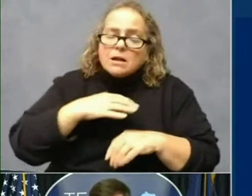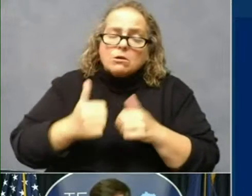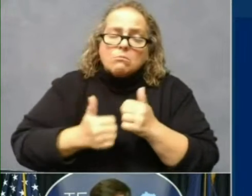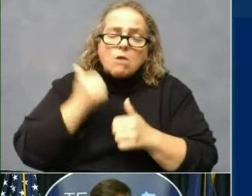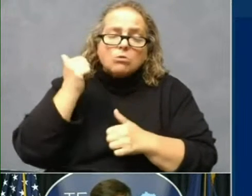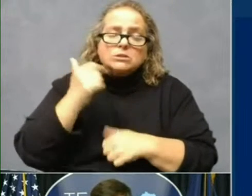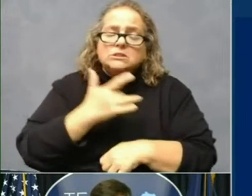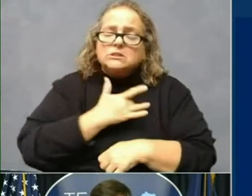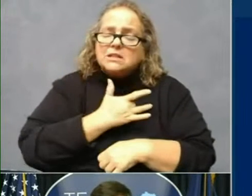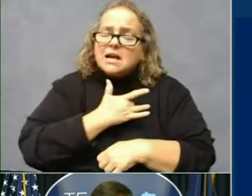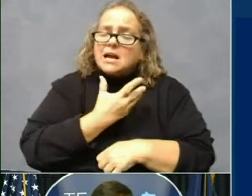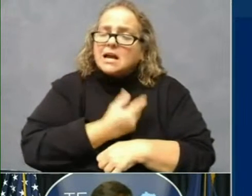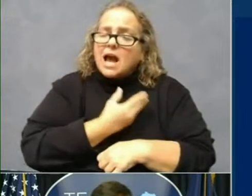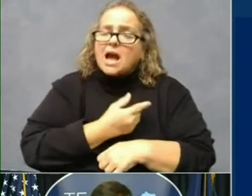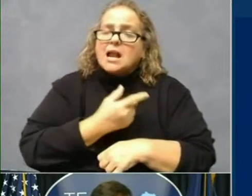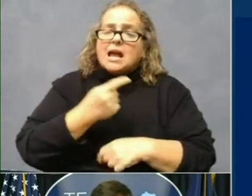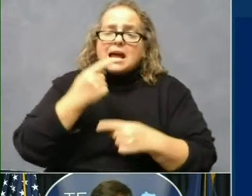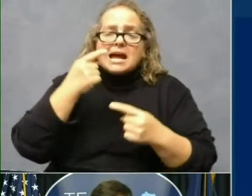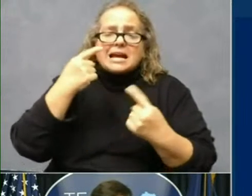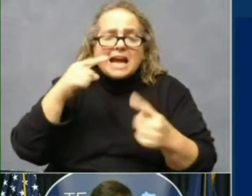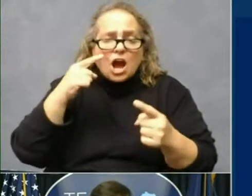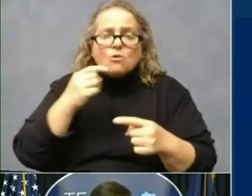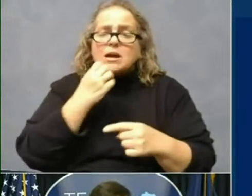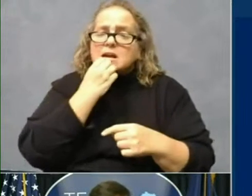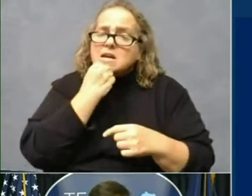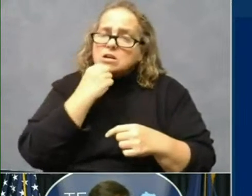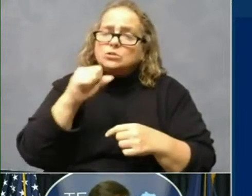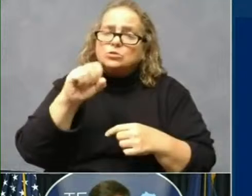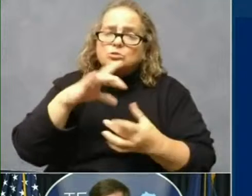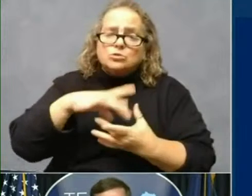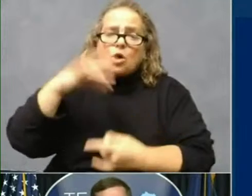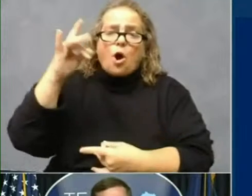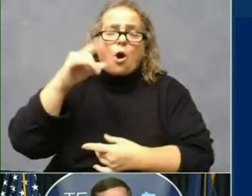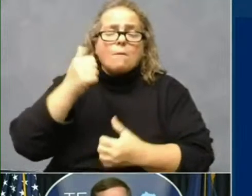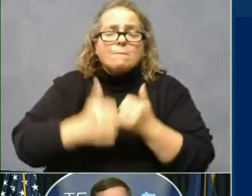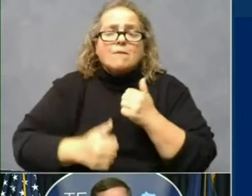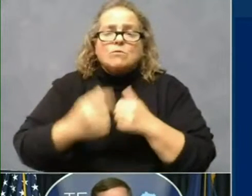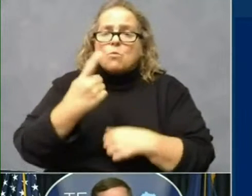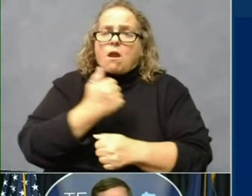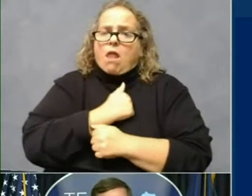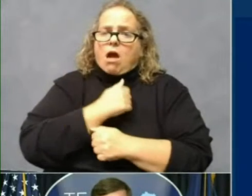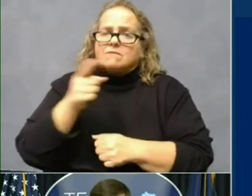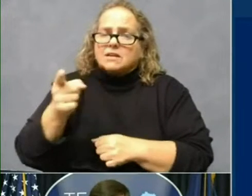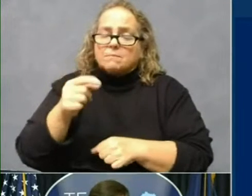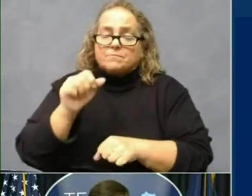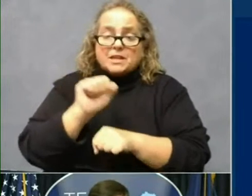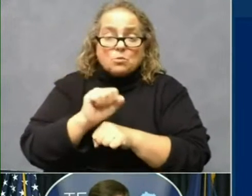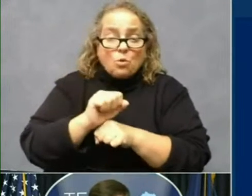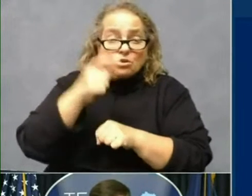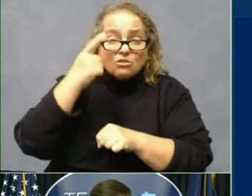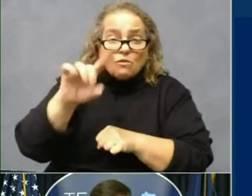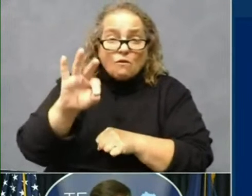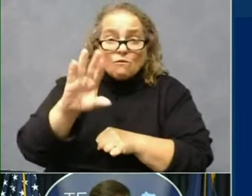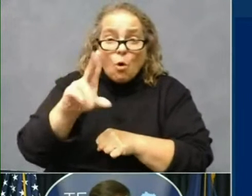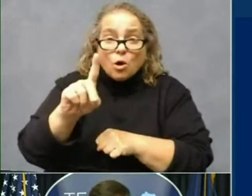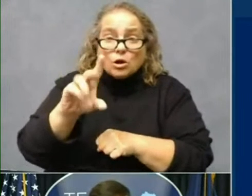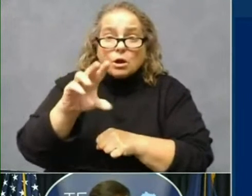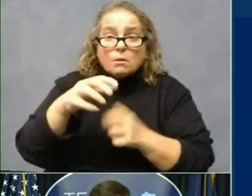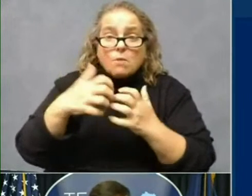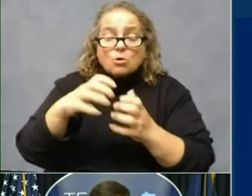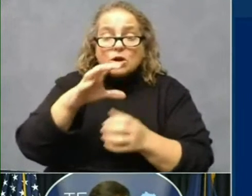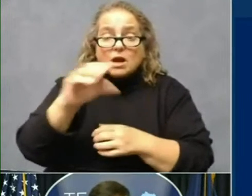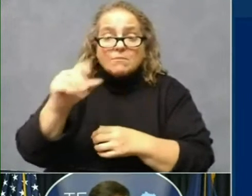and loved him. He enjoyed staying busy and active, working for Ford Motor Company for 40 years before retiring in